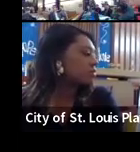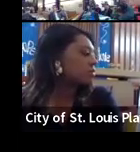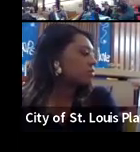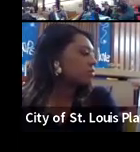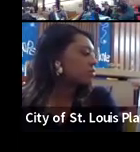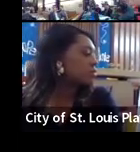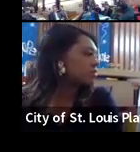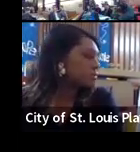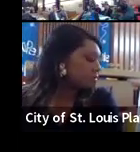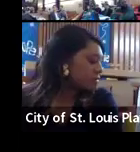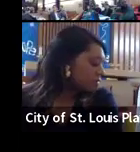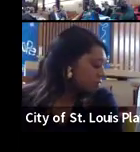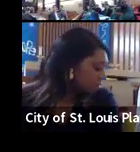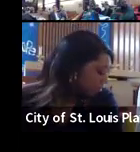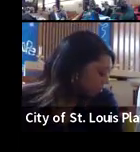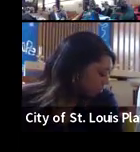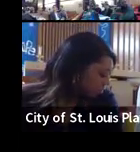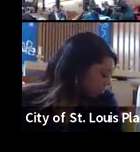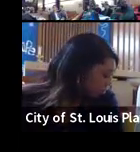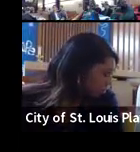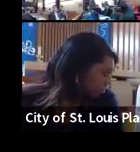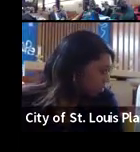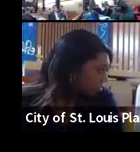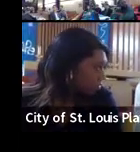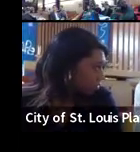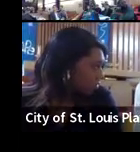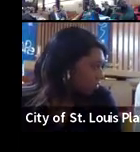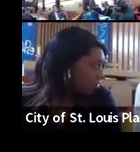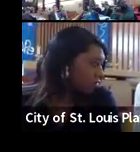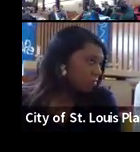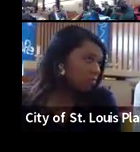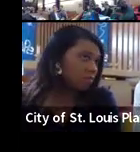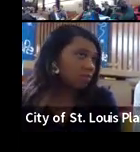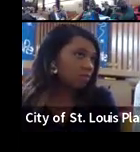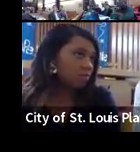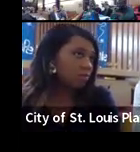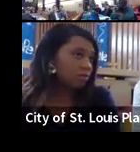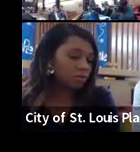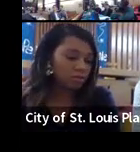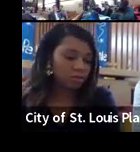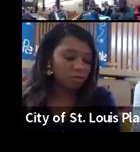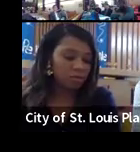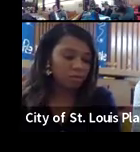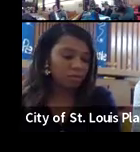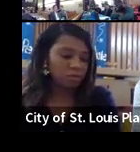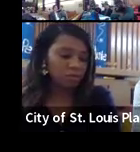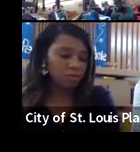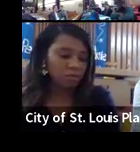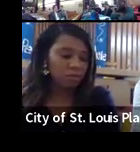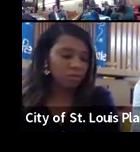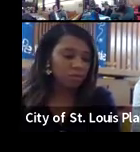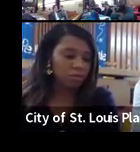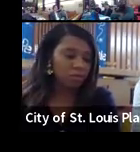considering. And I'm curious if anyone has any thoughts on, as these plans complete over the next few years,